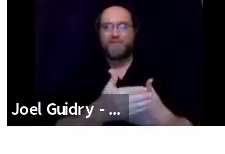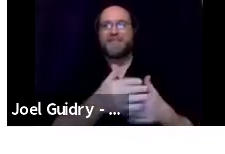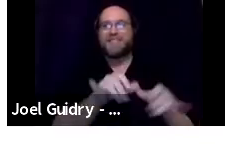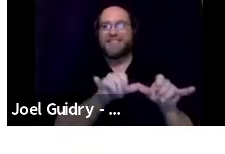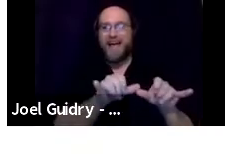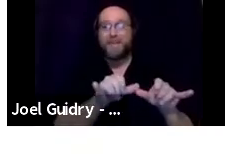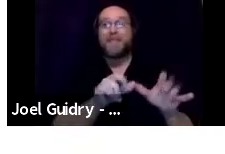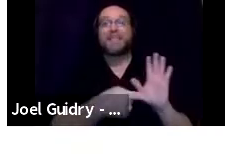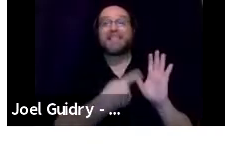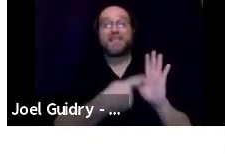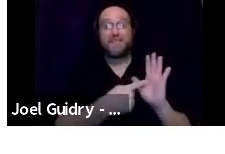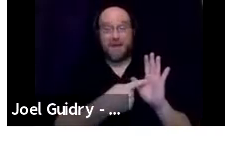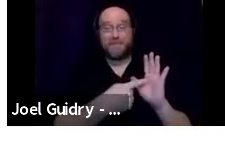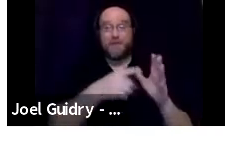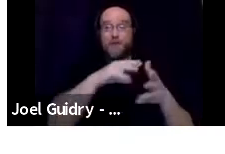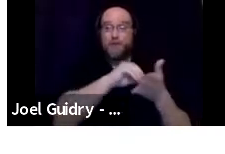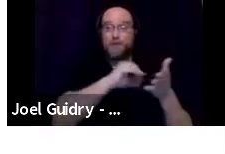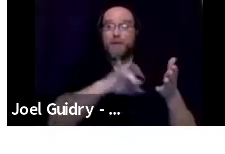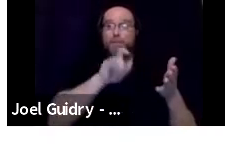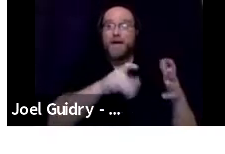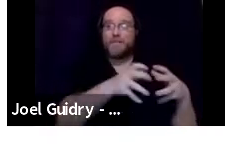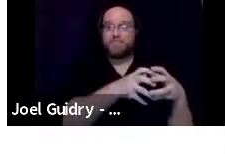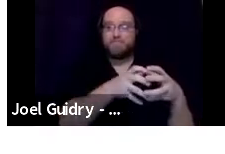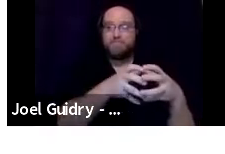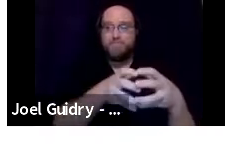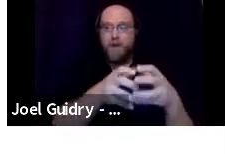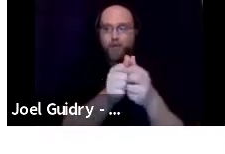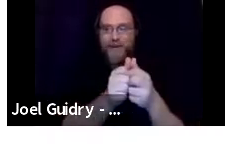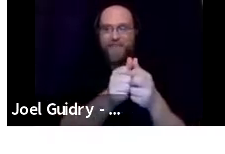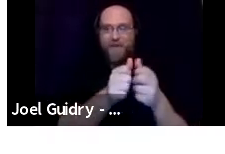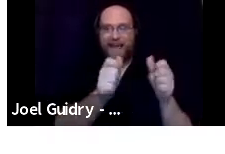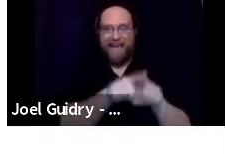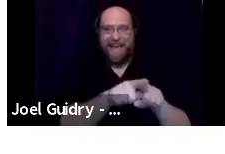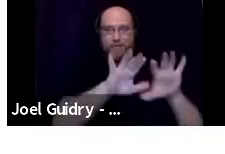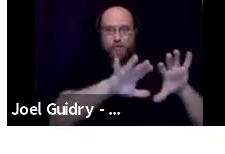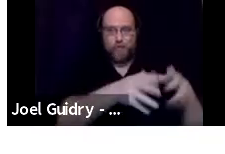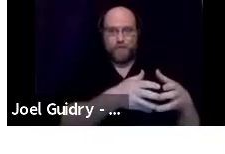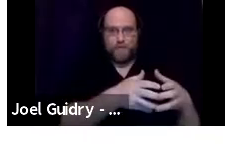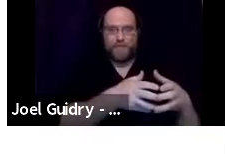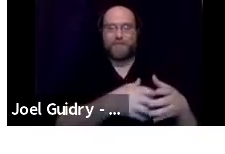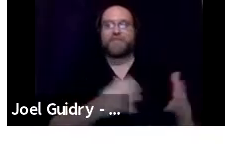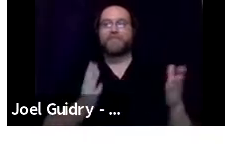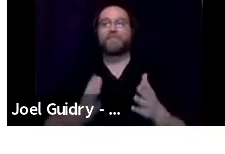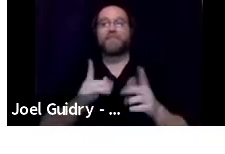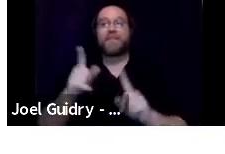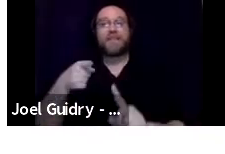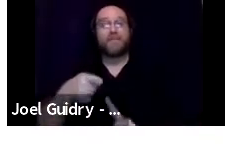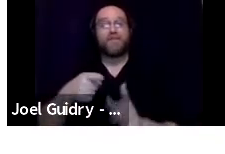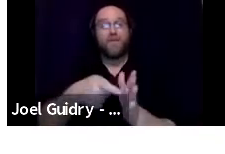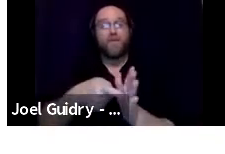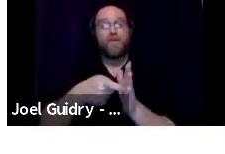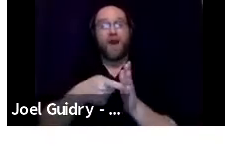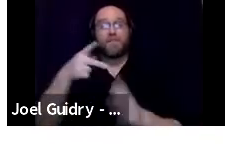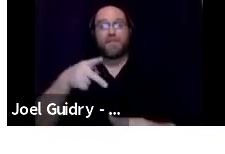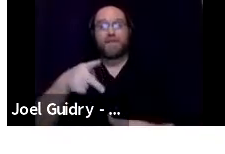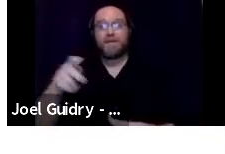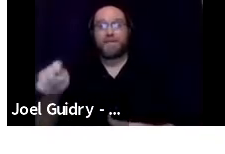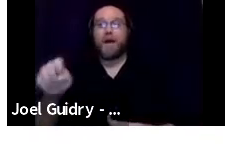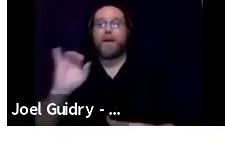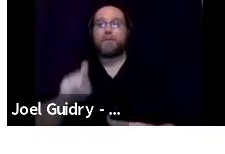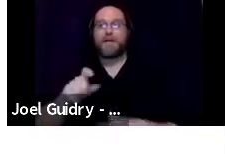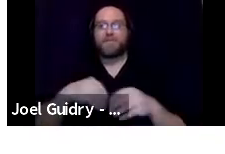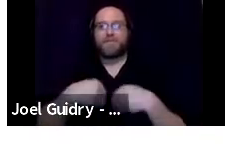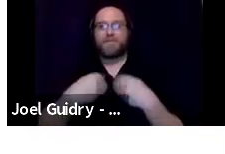together as a cohort. And also, specific required PPE must be provided by the employer for